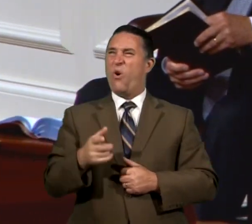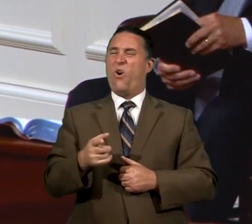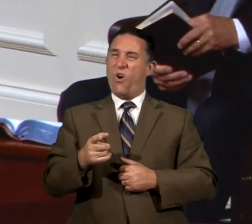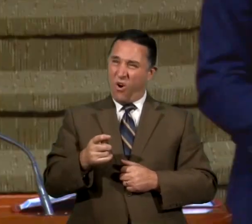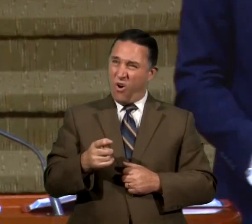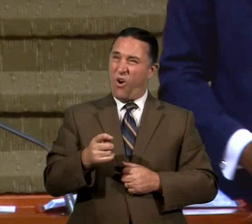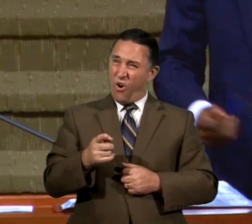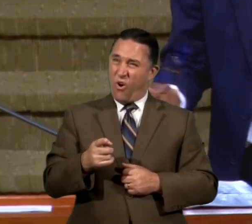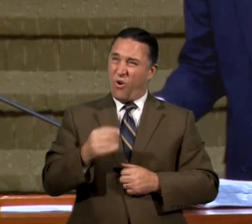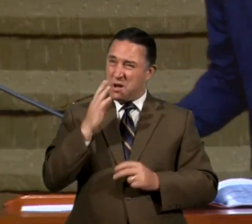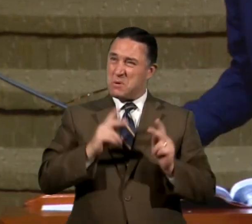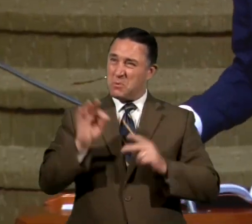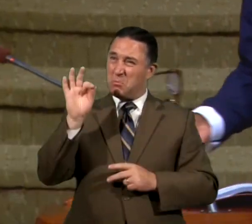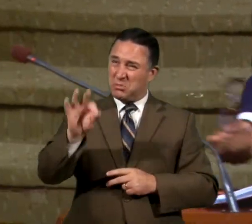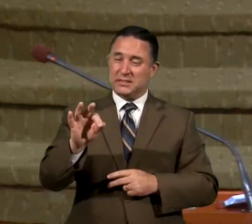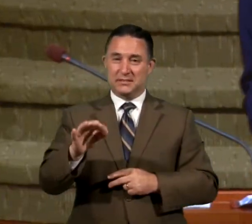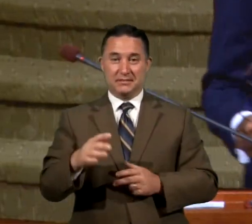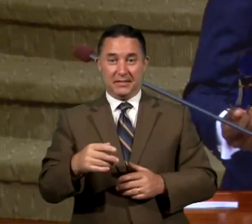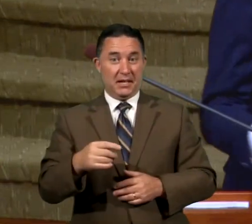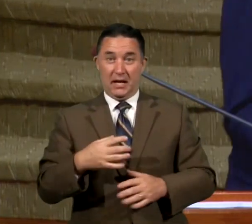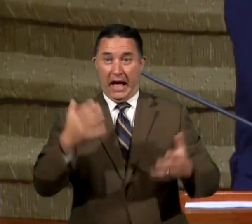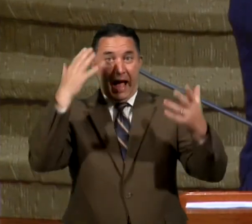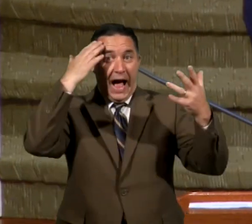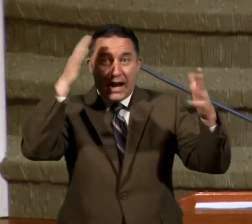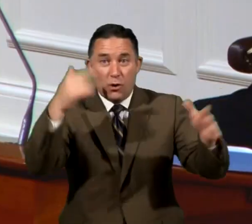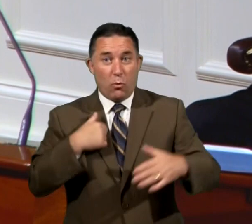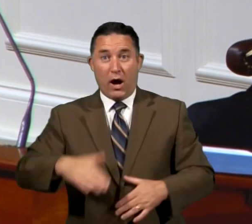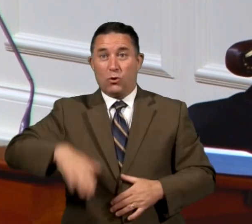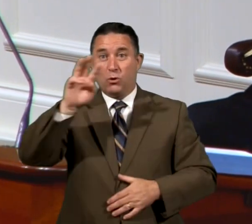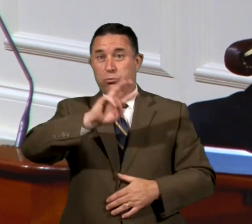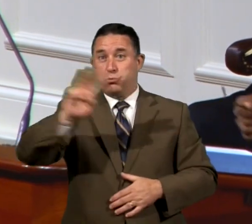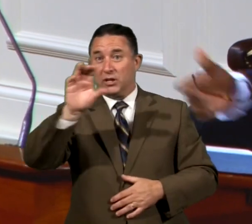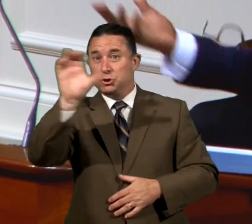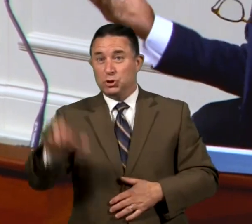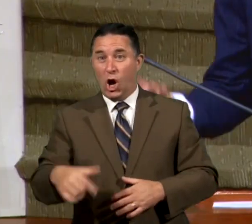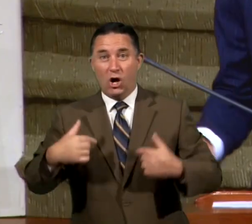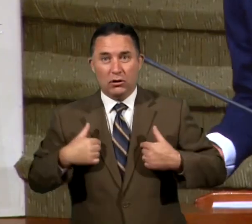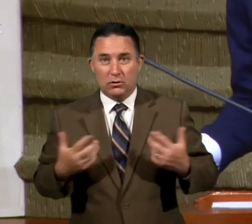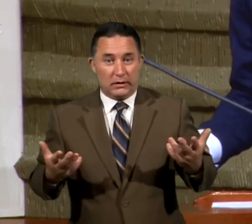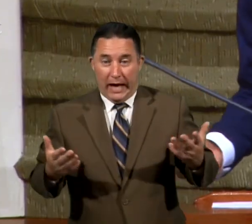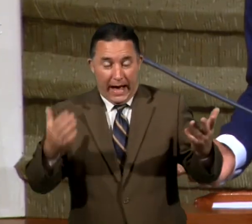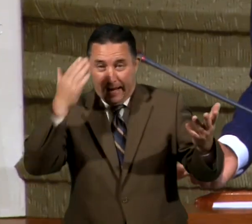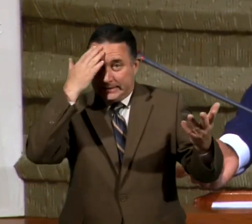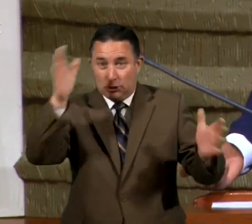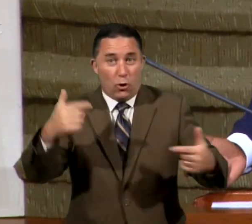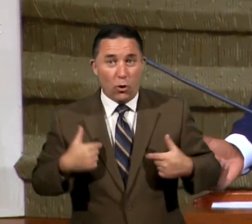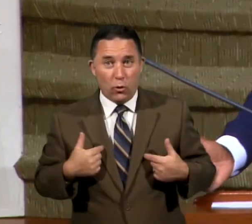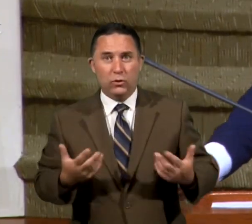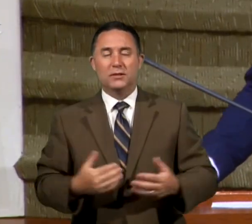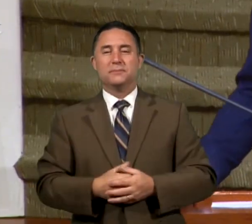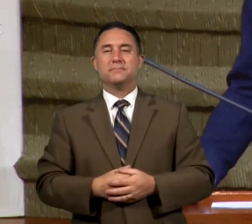it. I'm serious, man. I didn't know. When I grew up on the west side of Chicago, I didn't know.